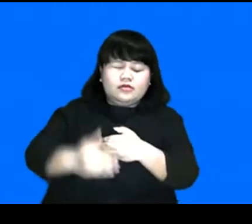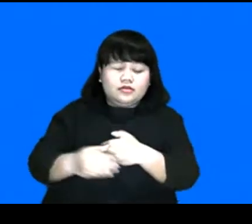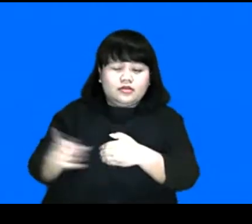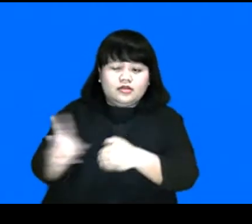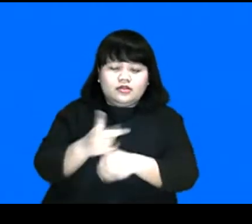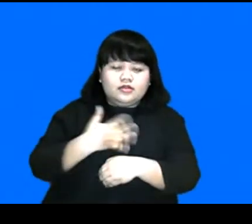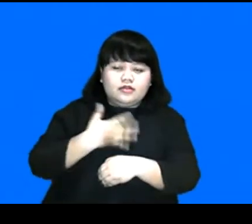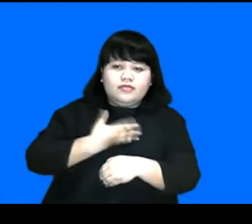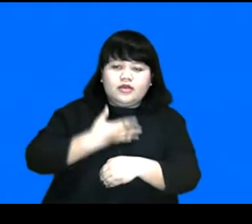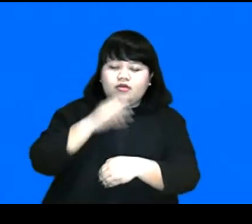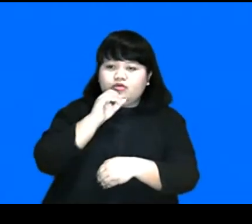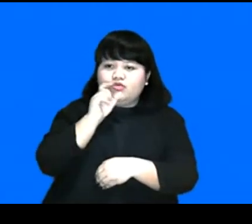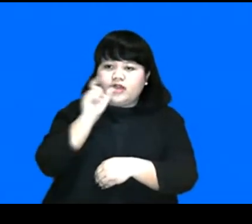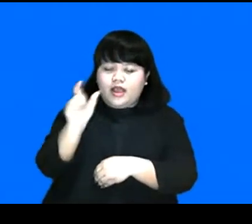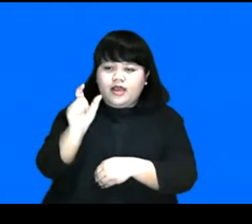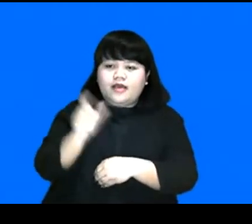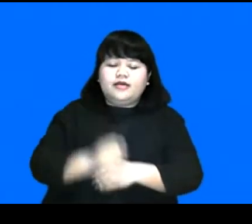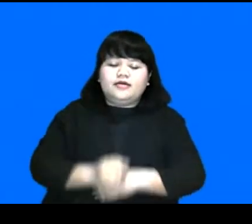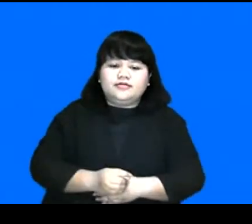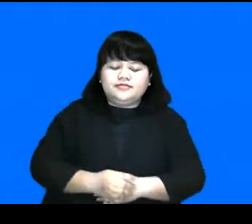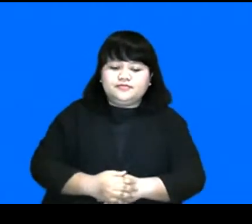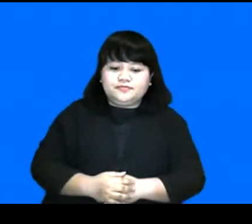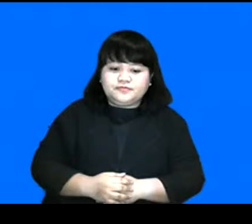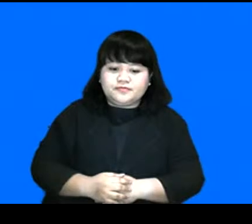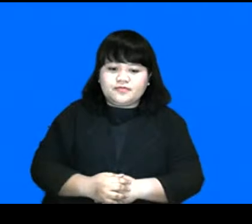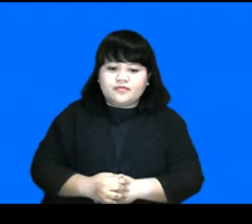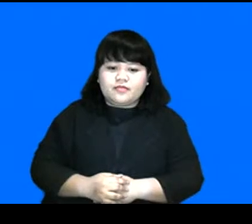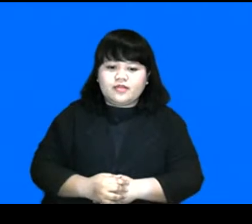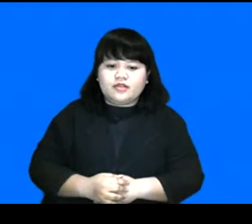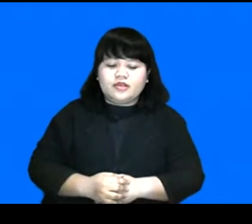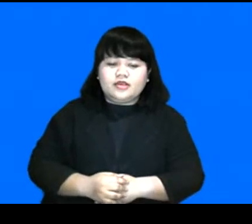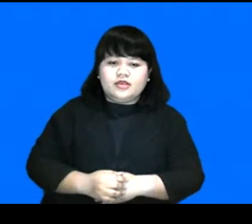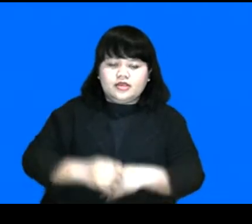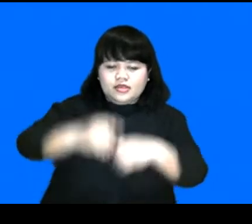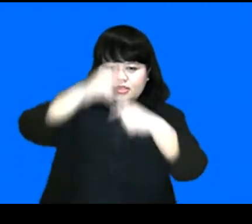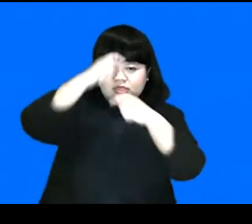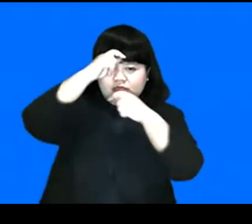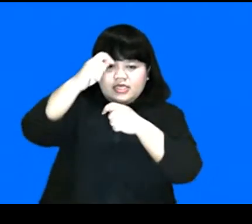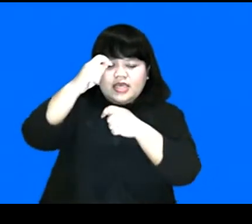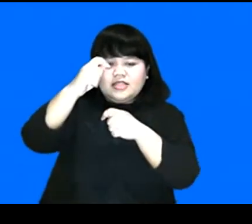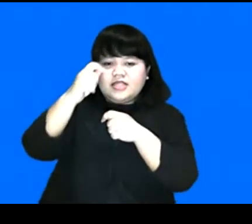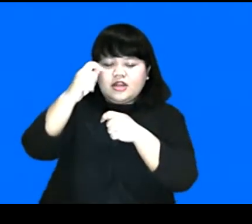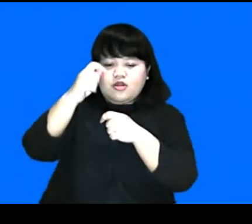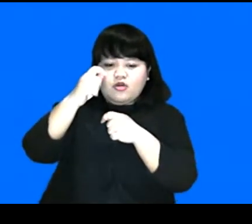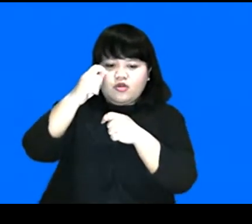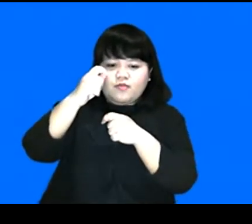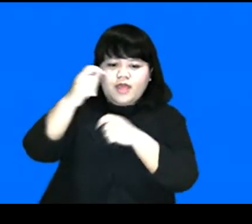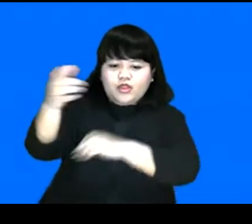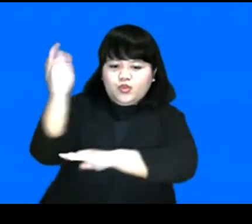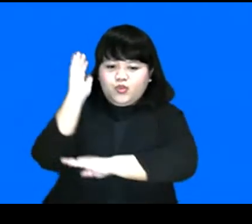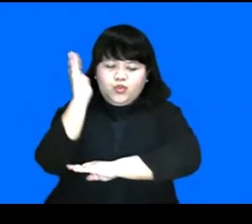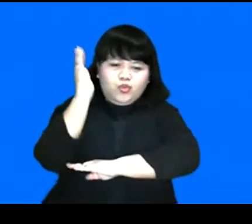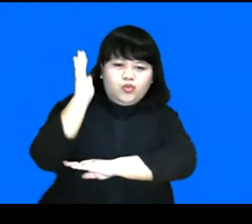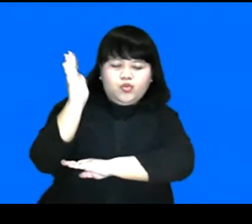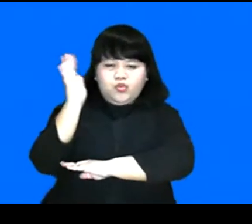another two distinguished speakers. First, Vidya Dinker,